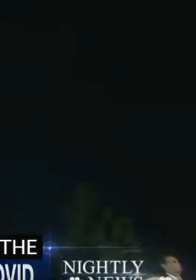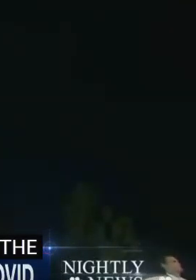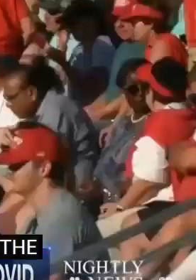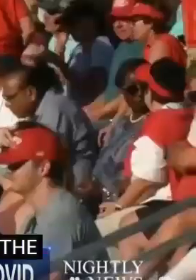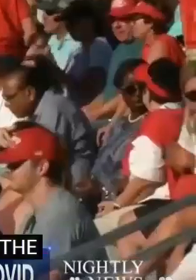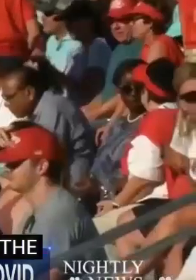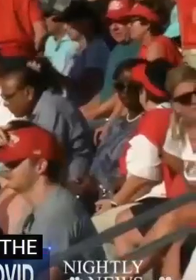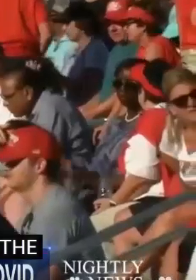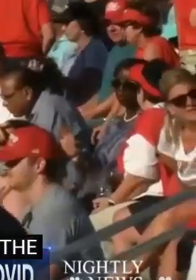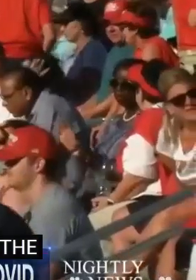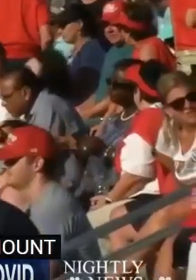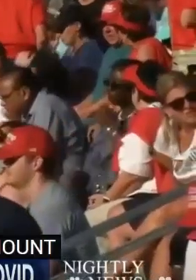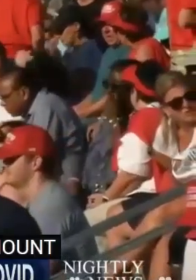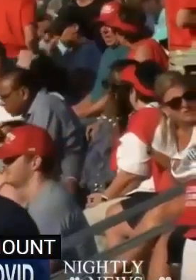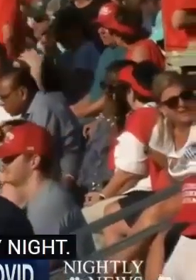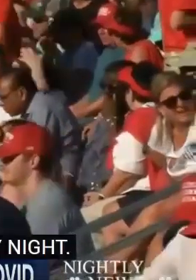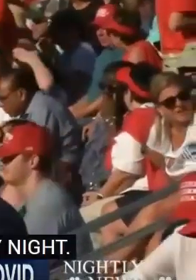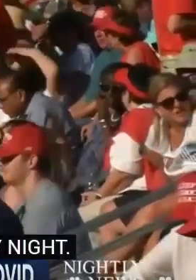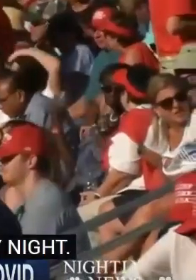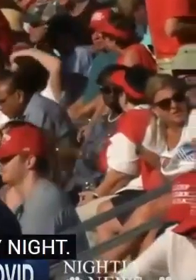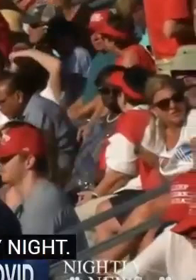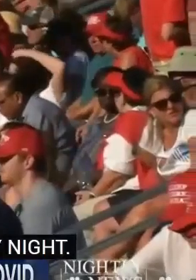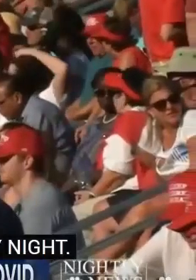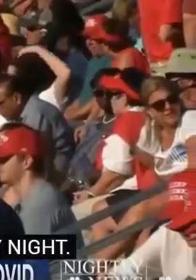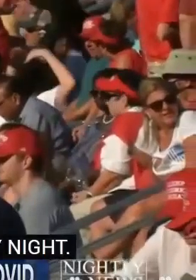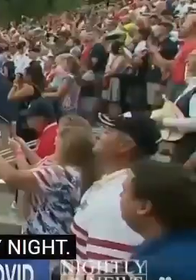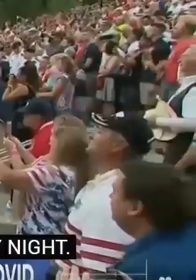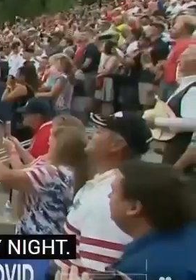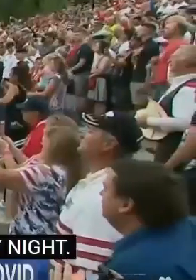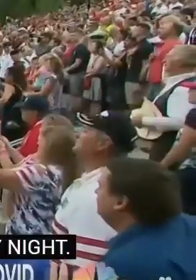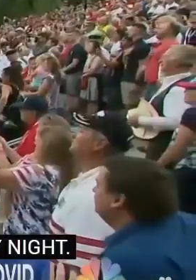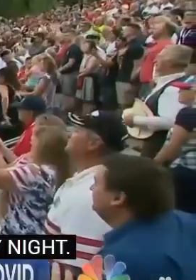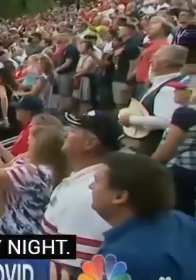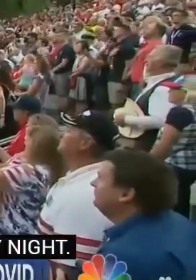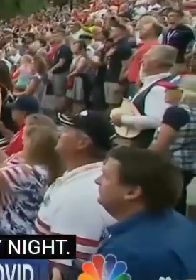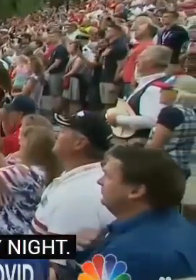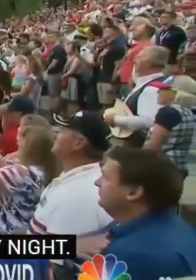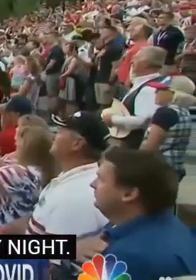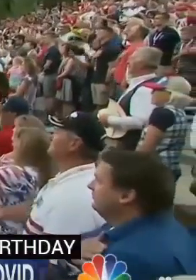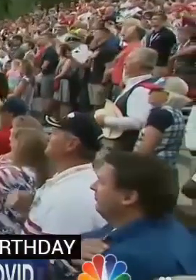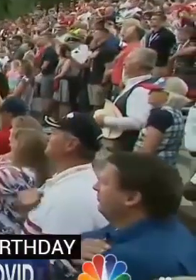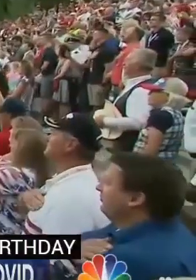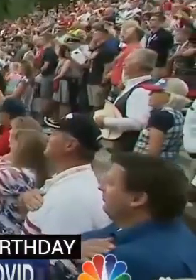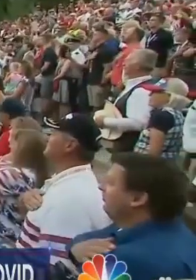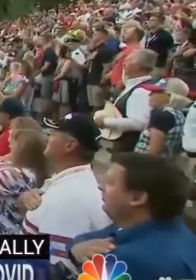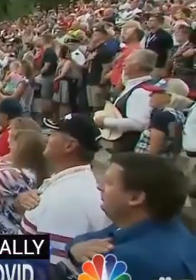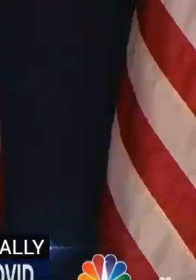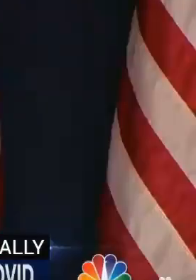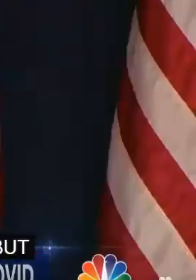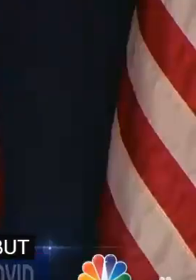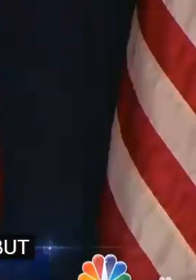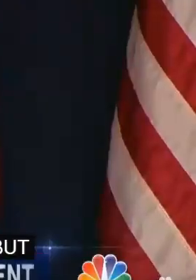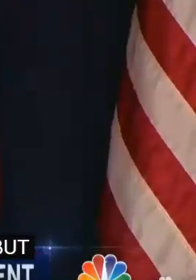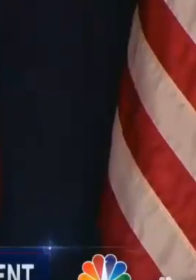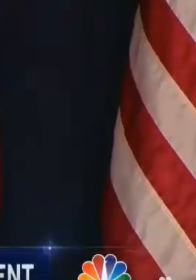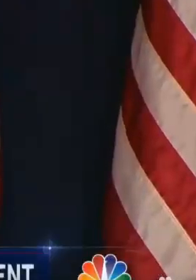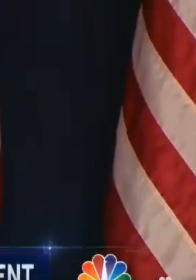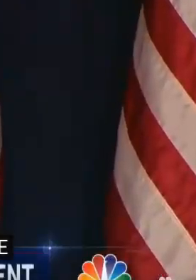The nation's birthday is usually a unifying event, but President Trump was on the attack.